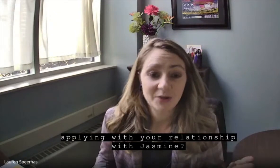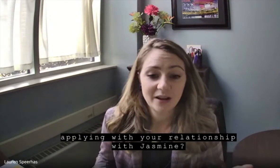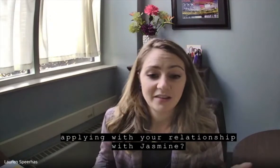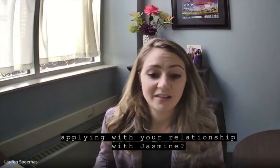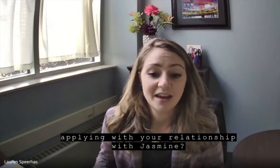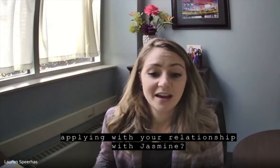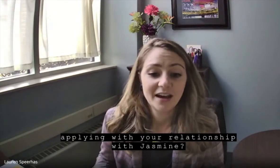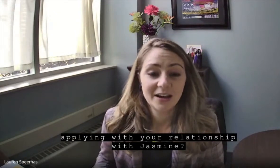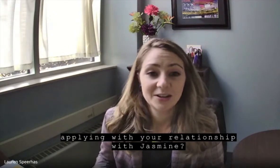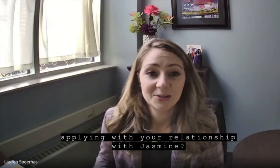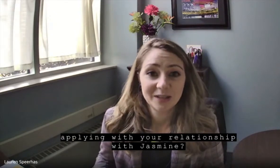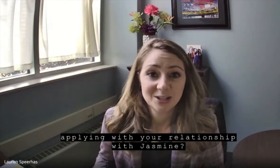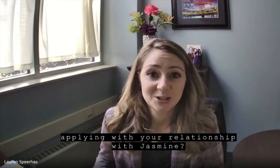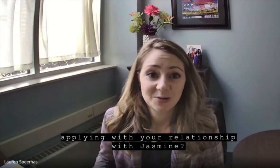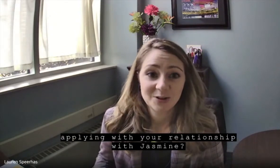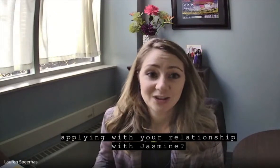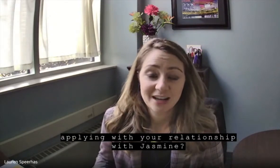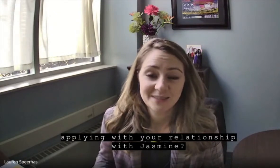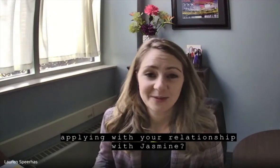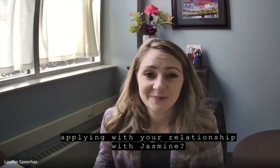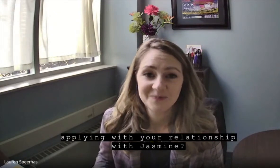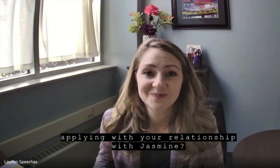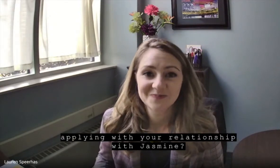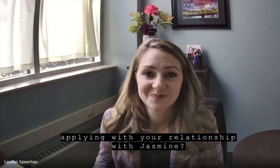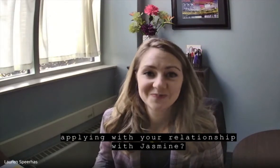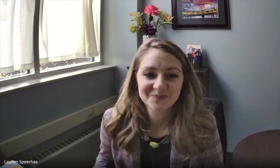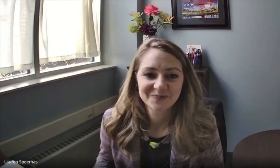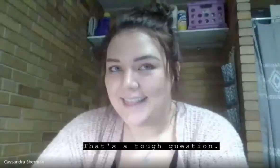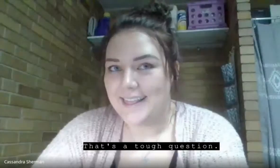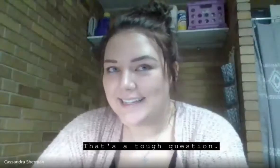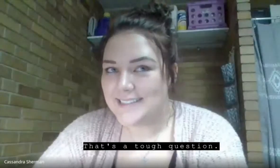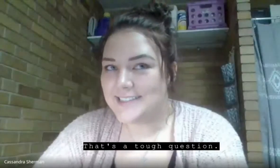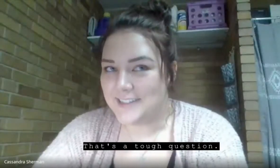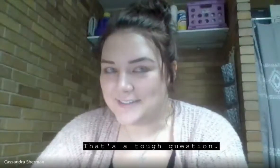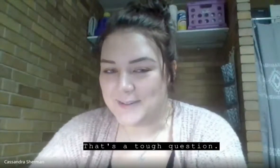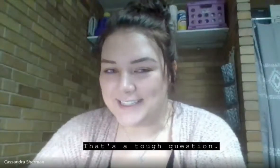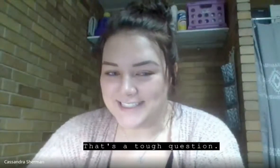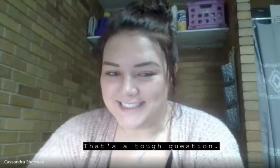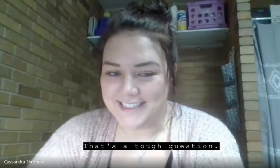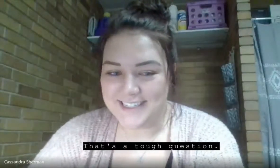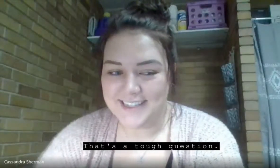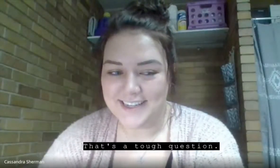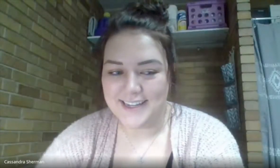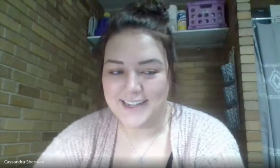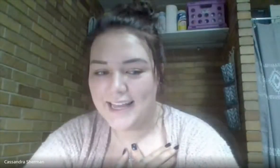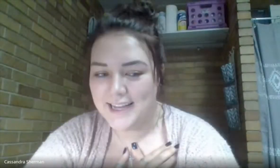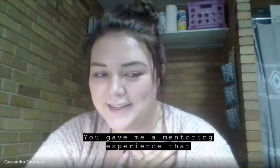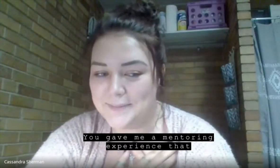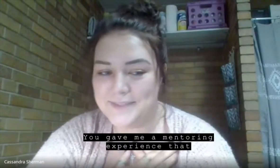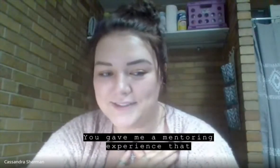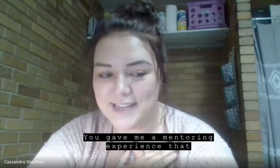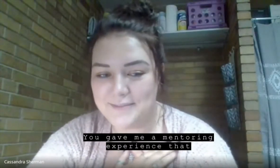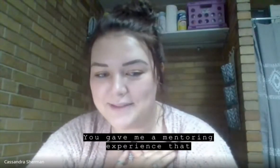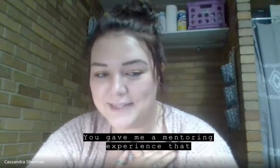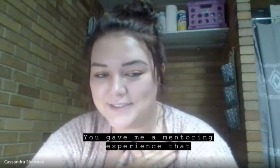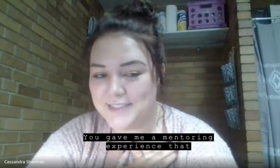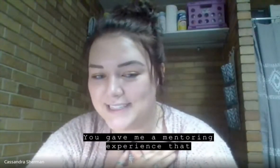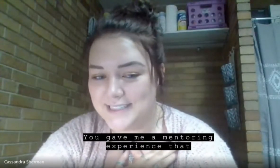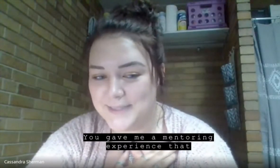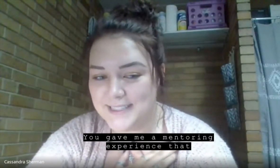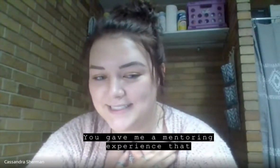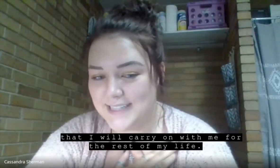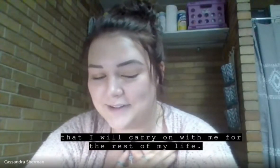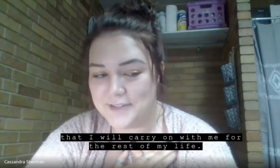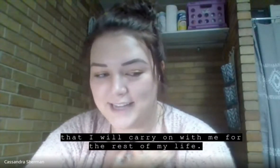to applying with your relationship with Jasmine? That's a tough question. You gave me a